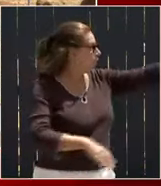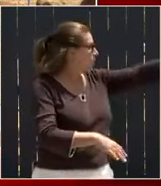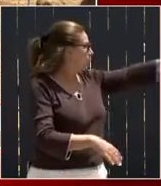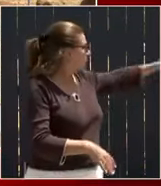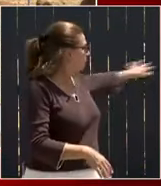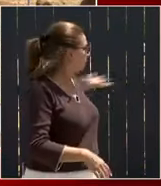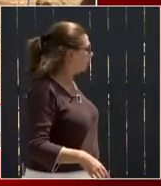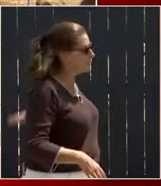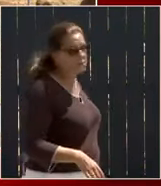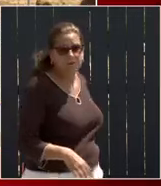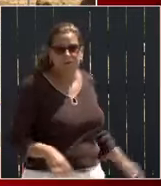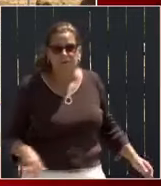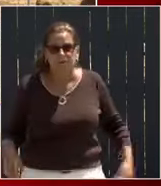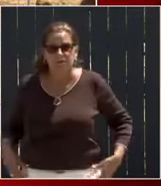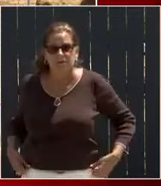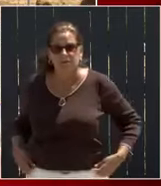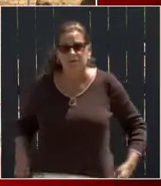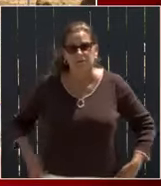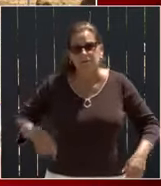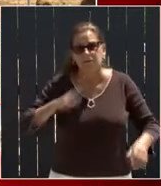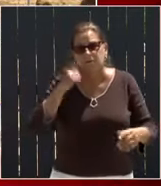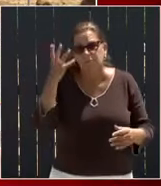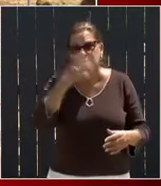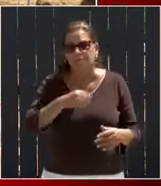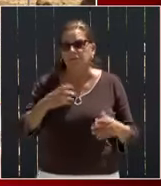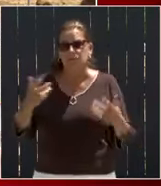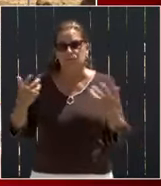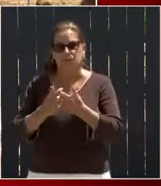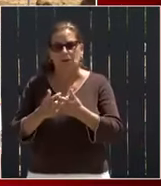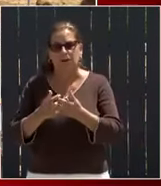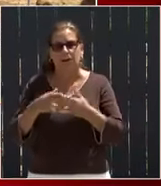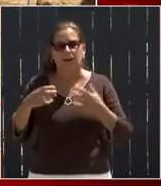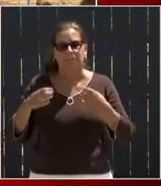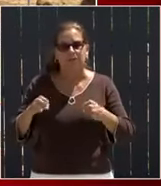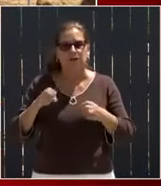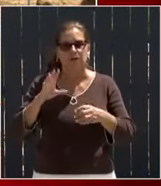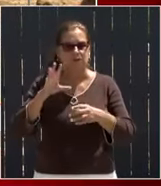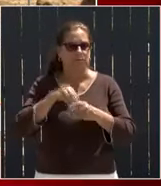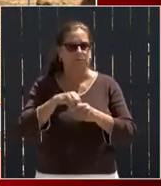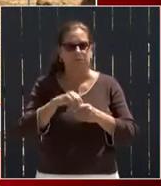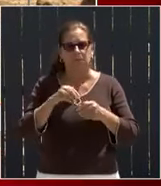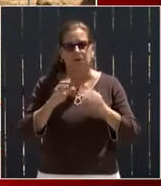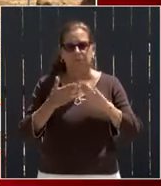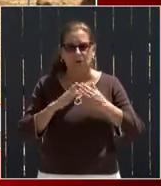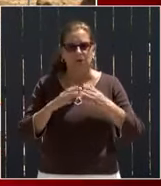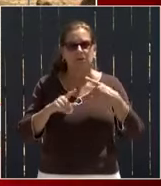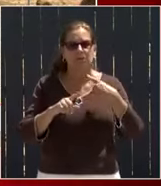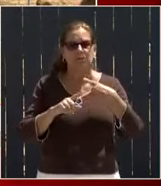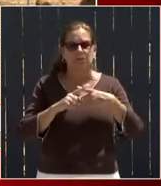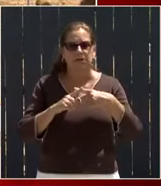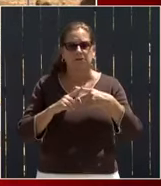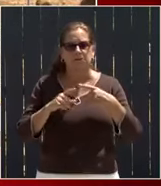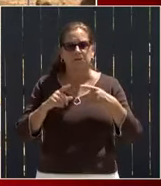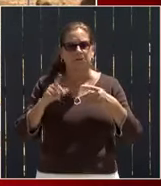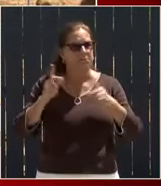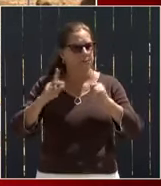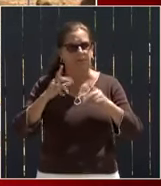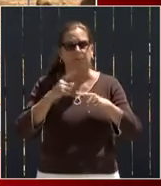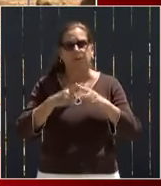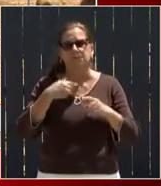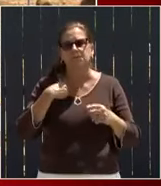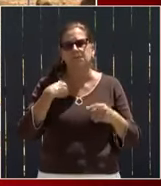behind me. Through the joint effort between the bank's community development banking team and the tax credit solutions group within our real estate business,